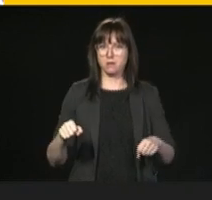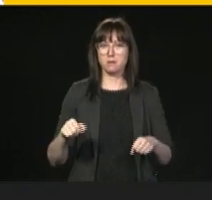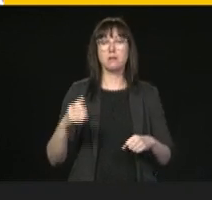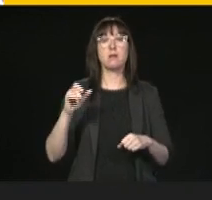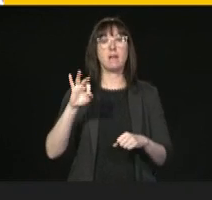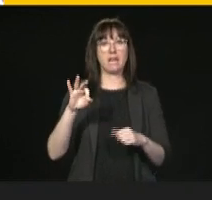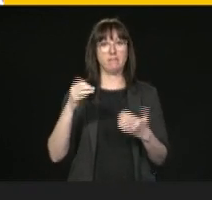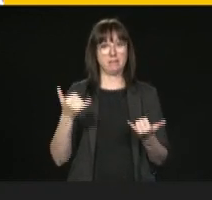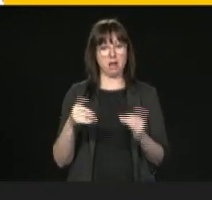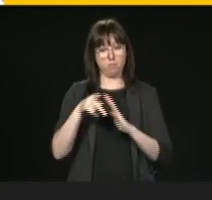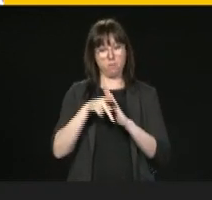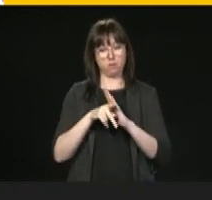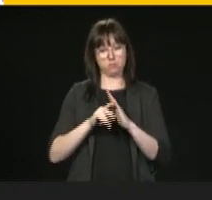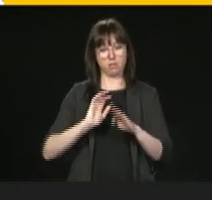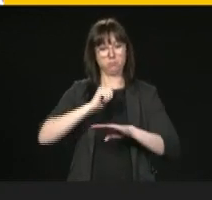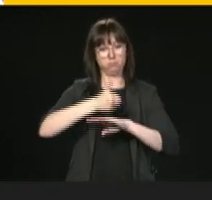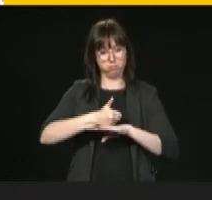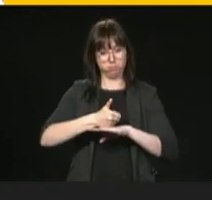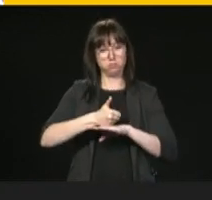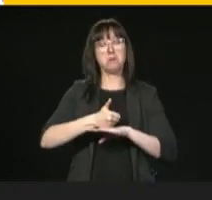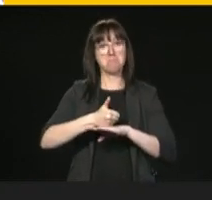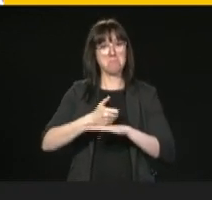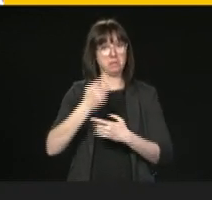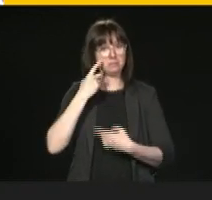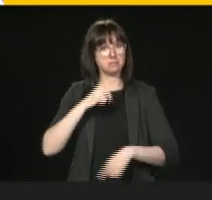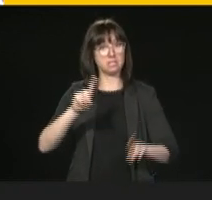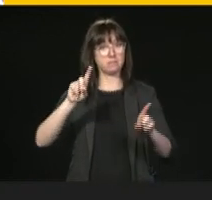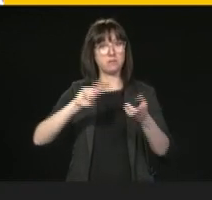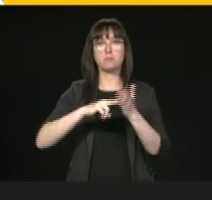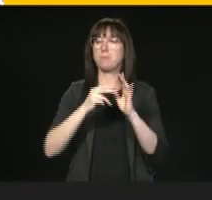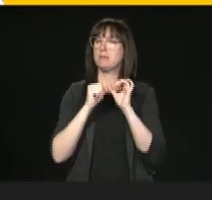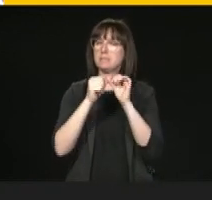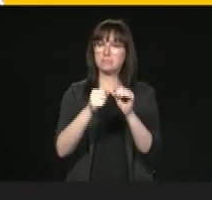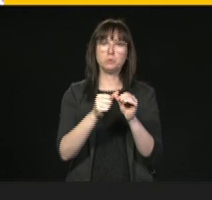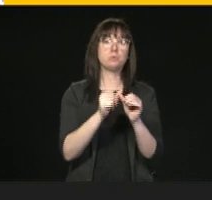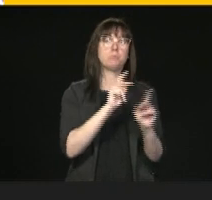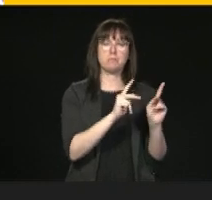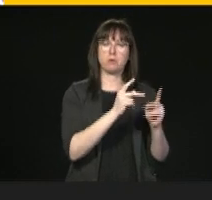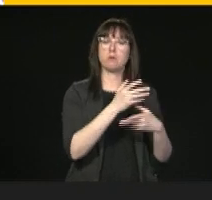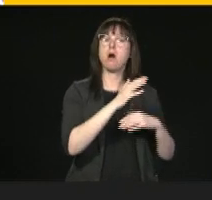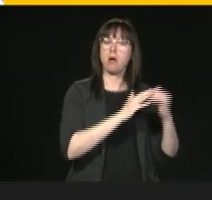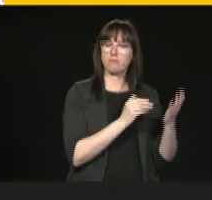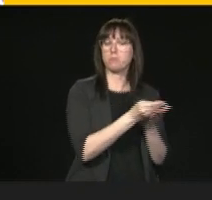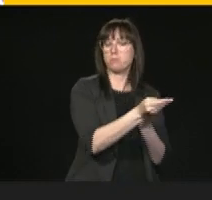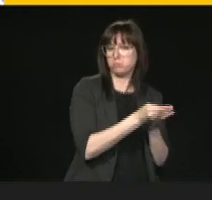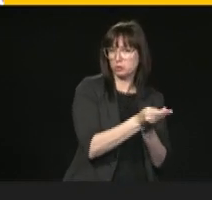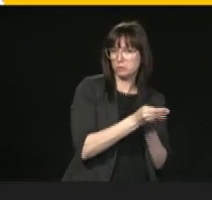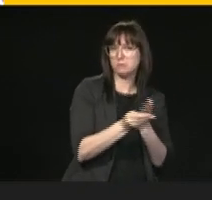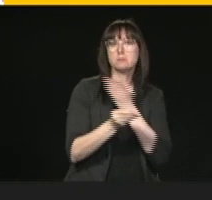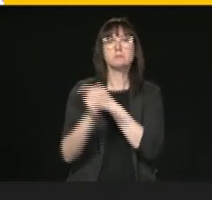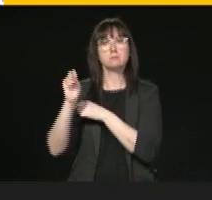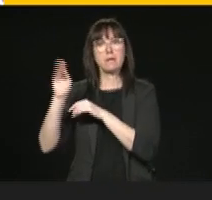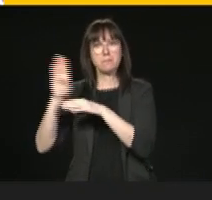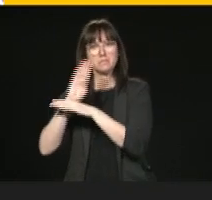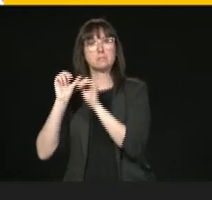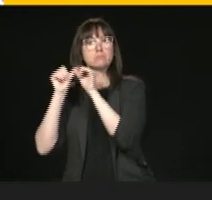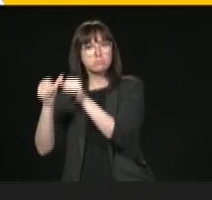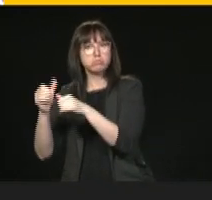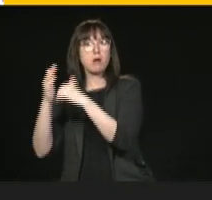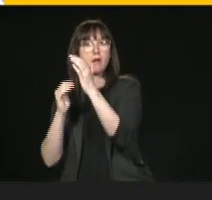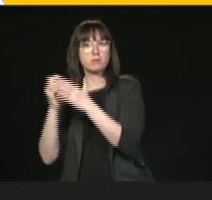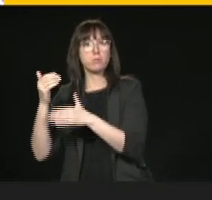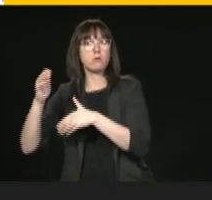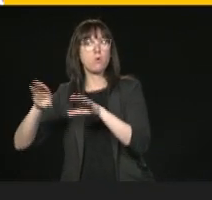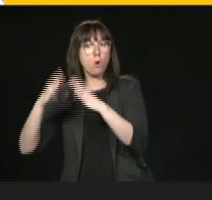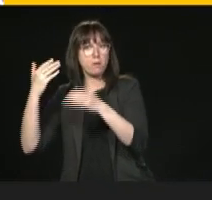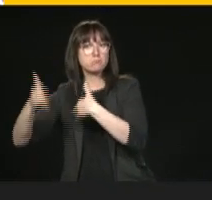we'll maintain those linkages between companies and their employees. And that means that we'll have a very robust return to where we